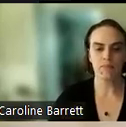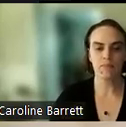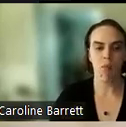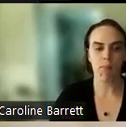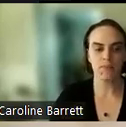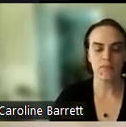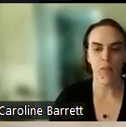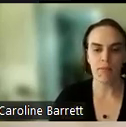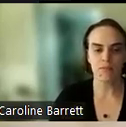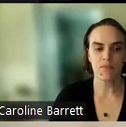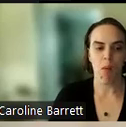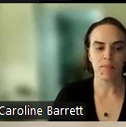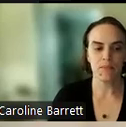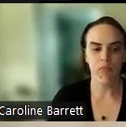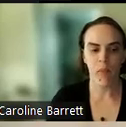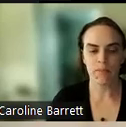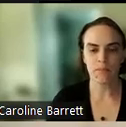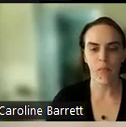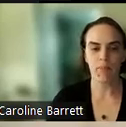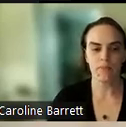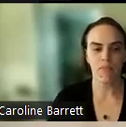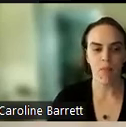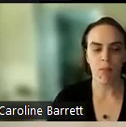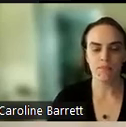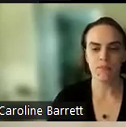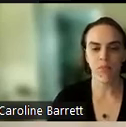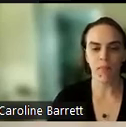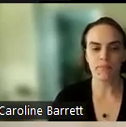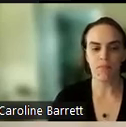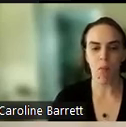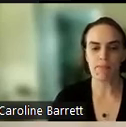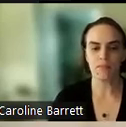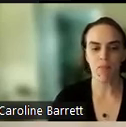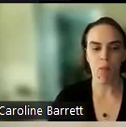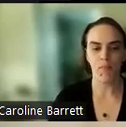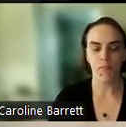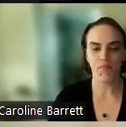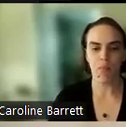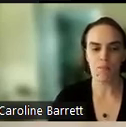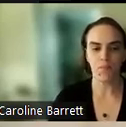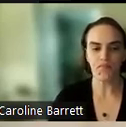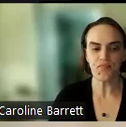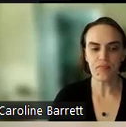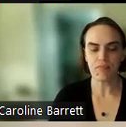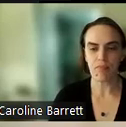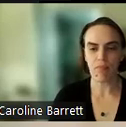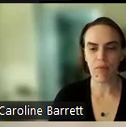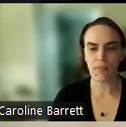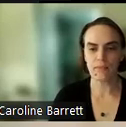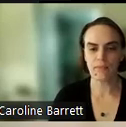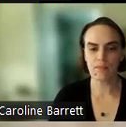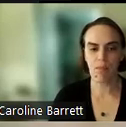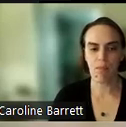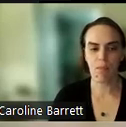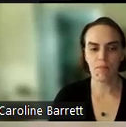affected by wildfire smoke, where that is going to impact their health. We are able to pay for things like air filters, air